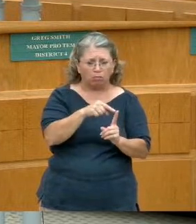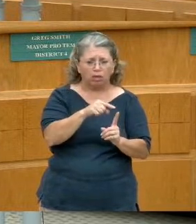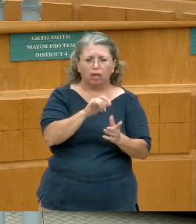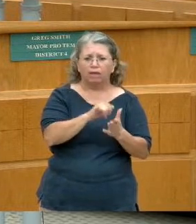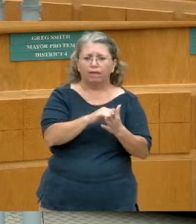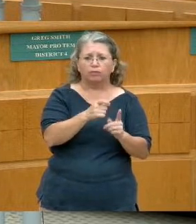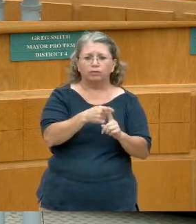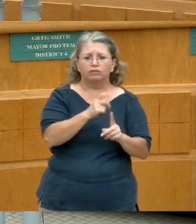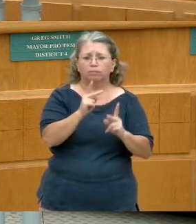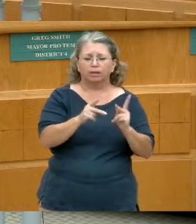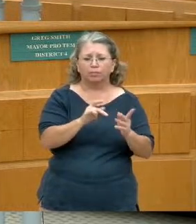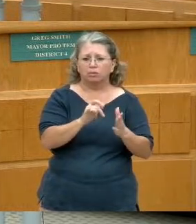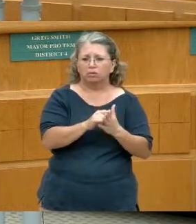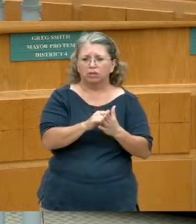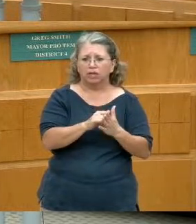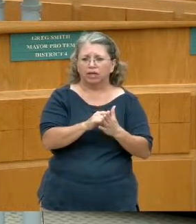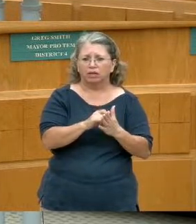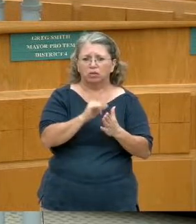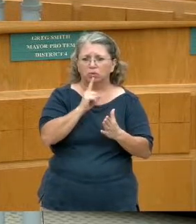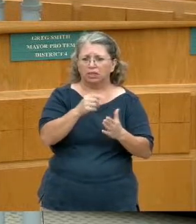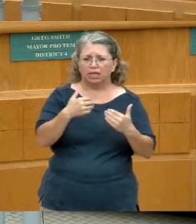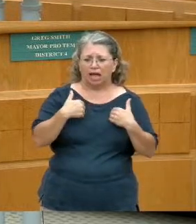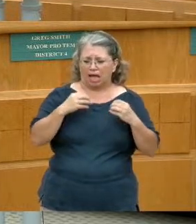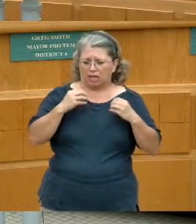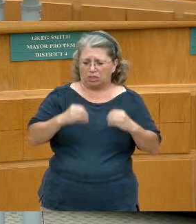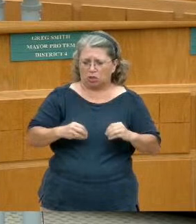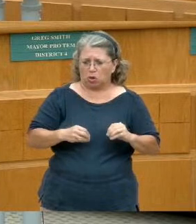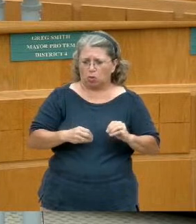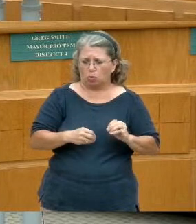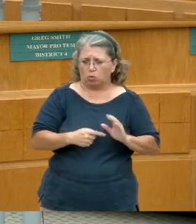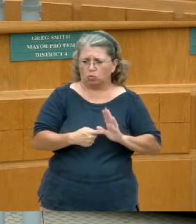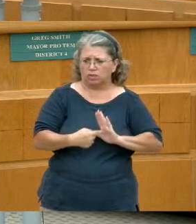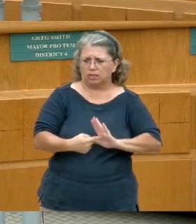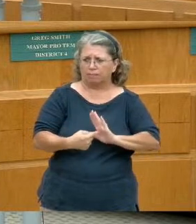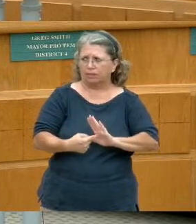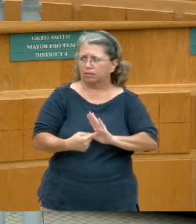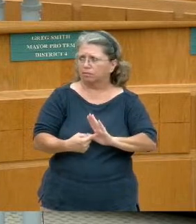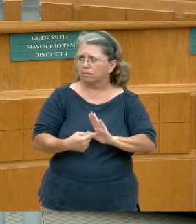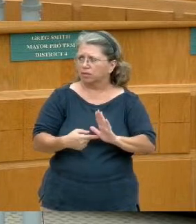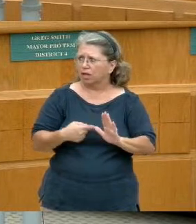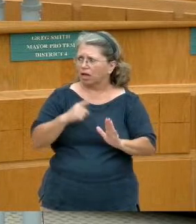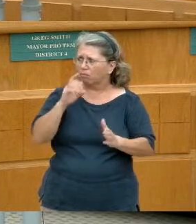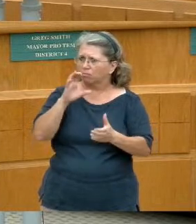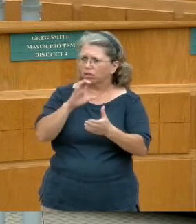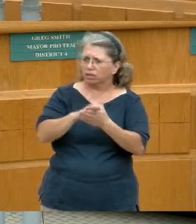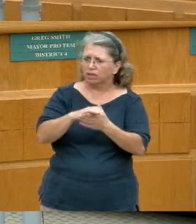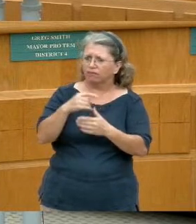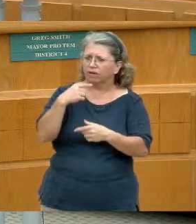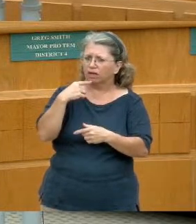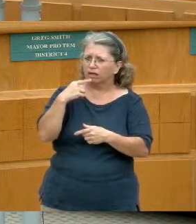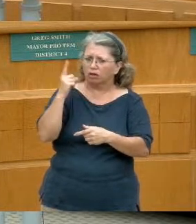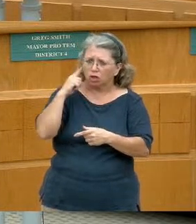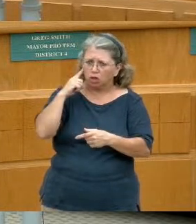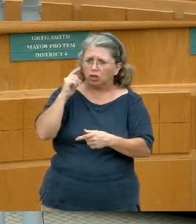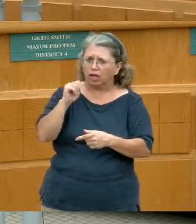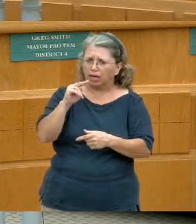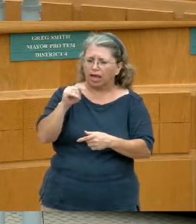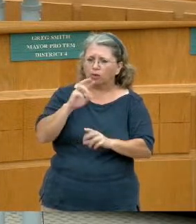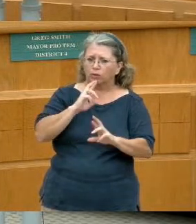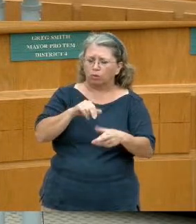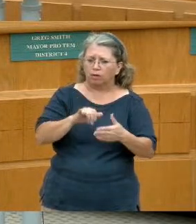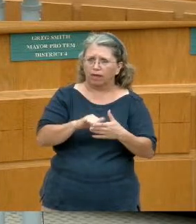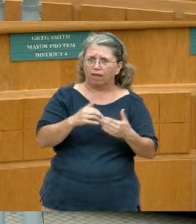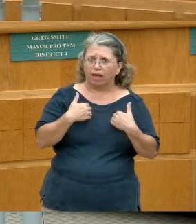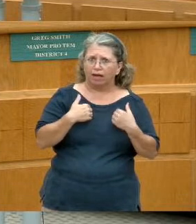And anybody can correct me if that's not right, but I believe I heard Annette say that, 11 that were asymptomatic.